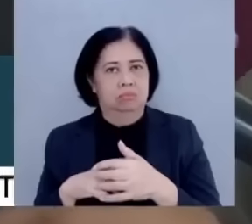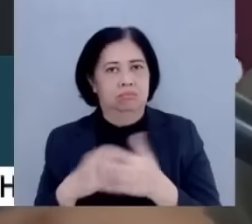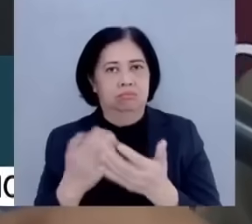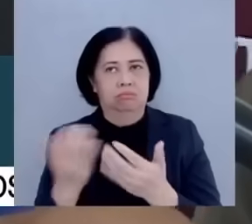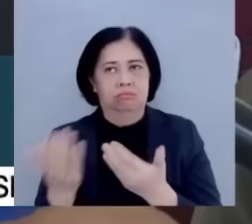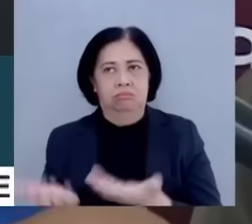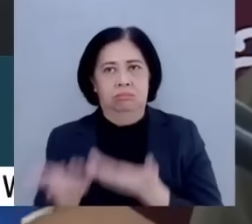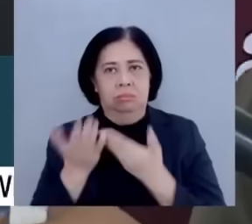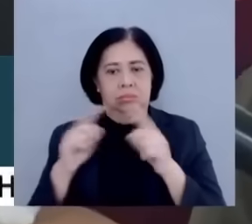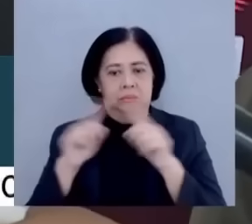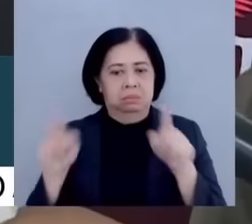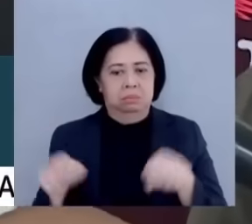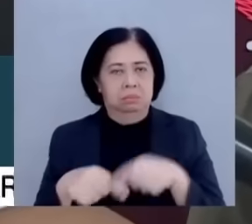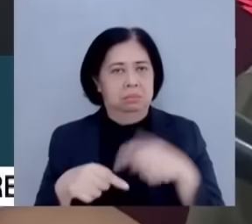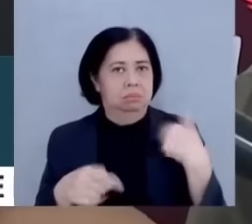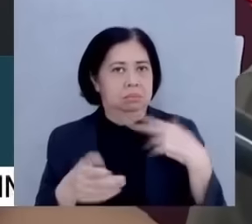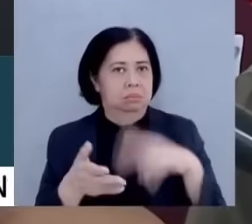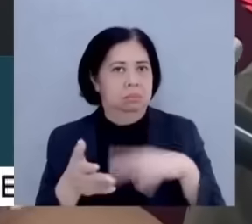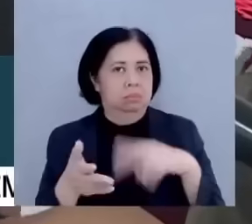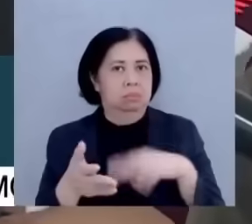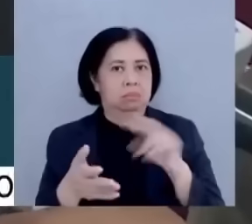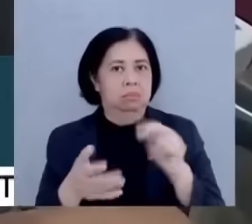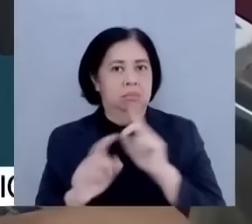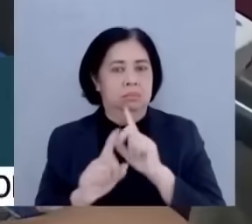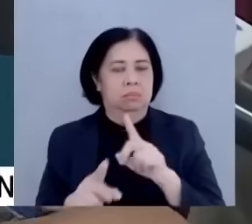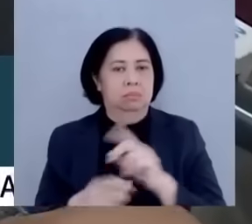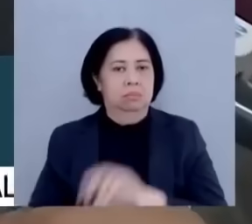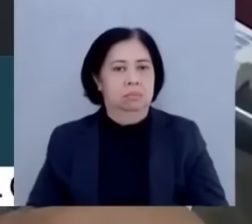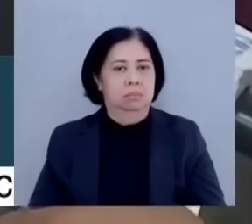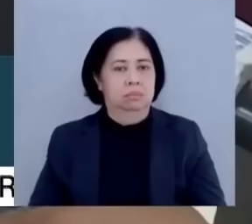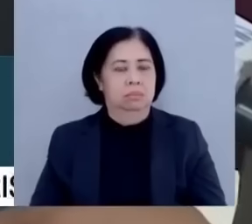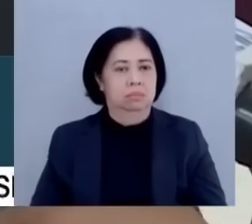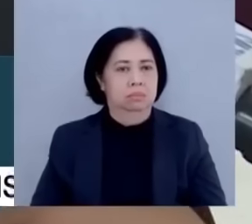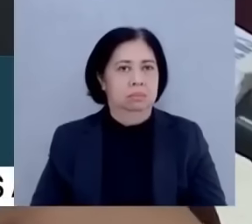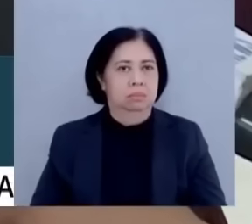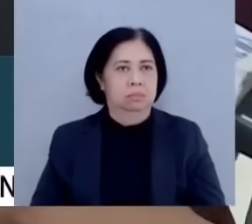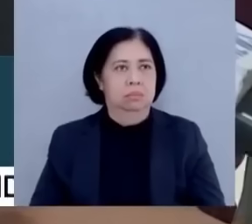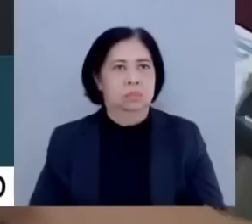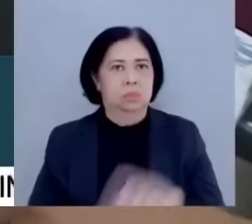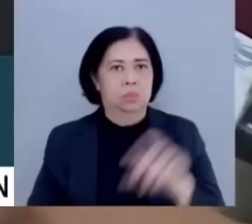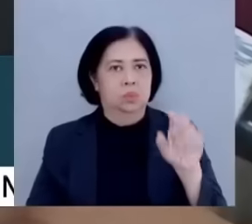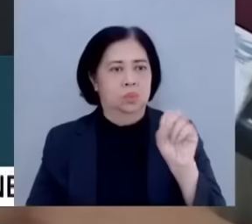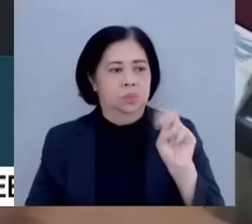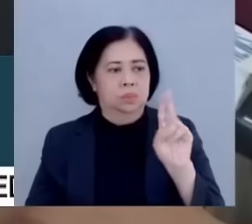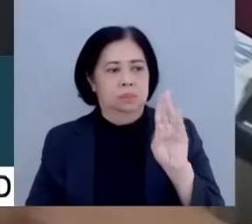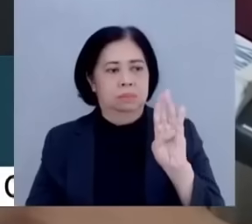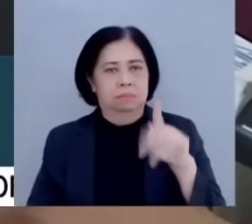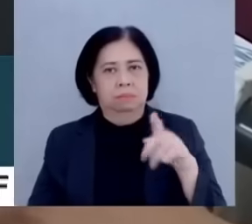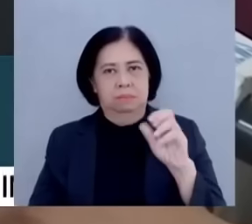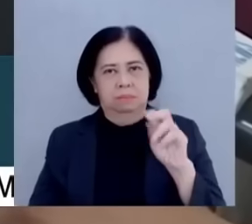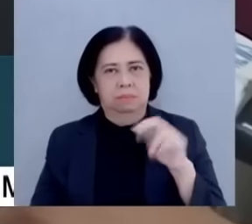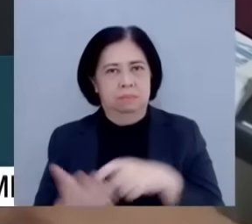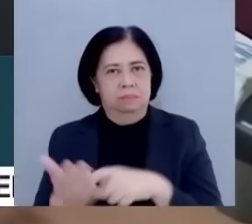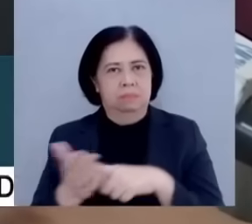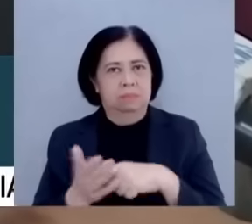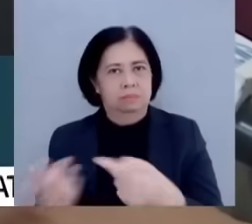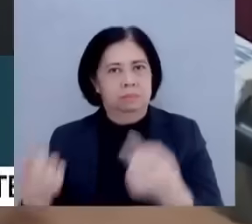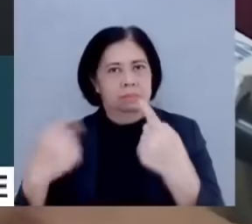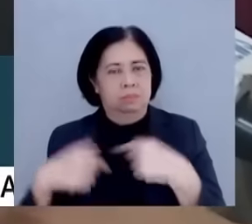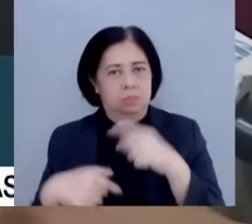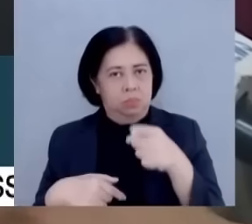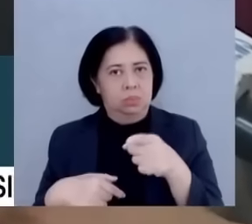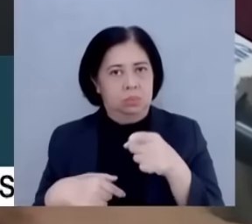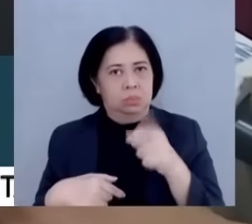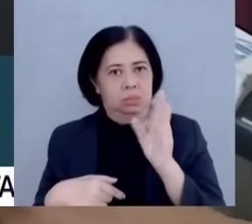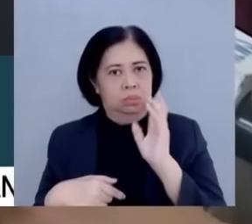read it, so I need to write an answer. So, ma'am, you've not read the subpoena, but just to confirm, you are gonna, when